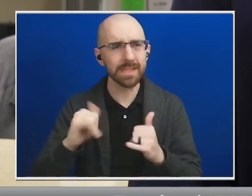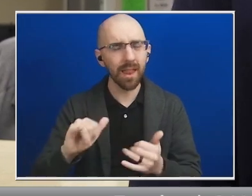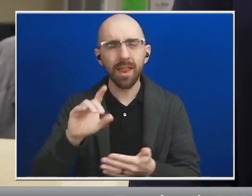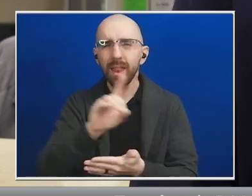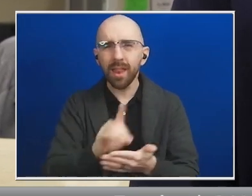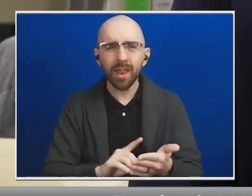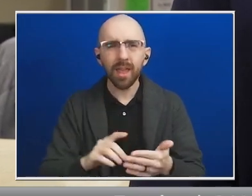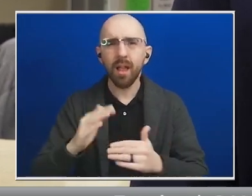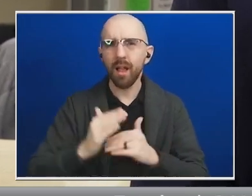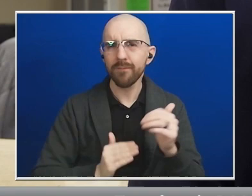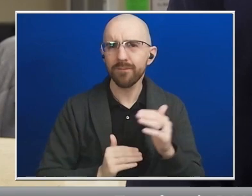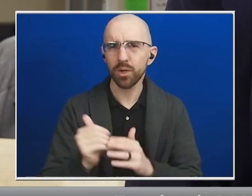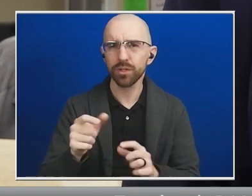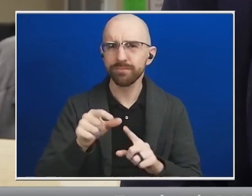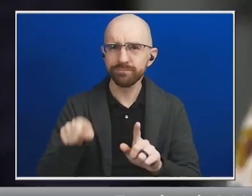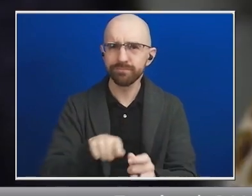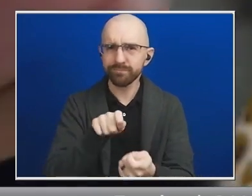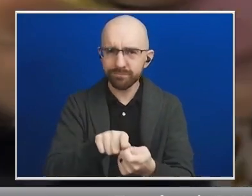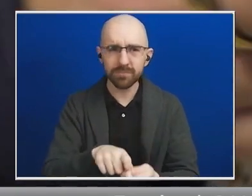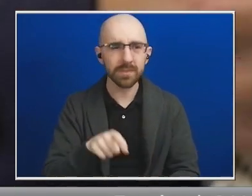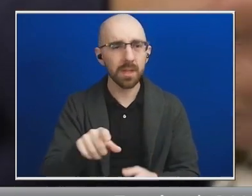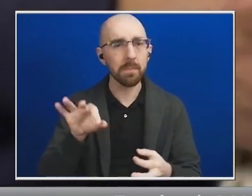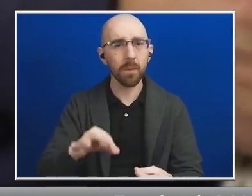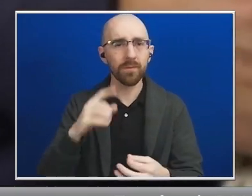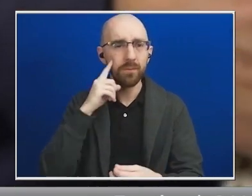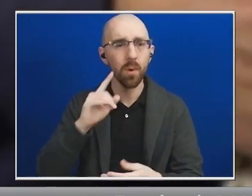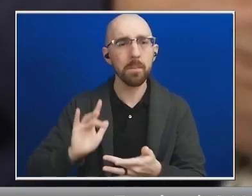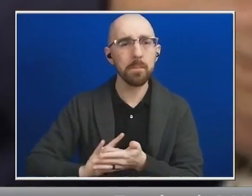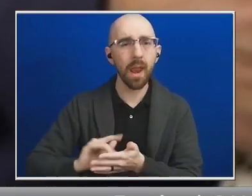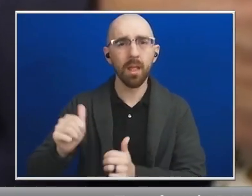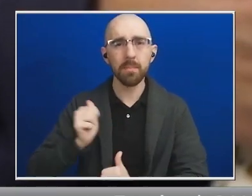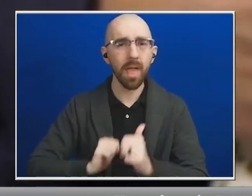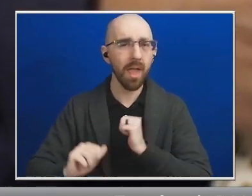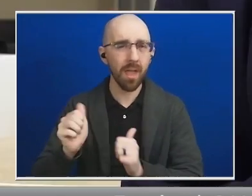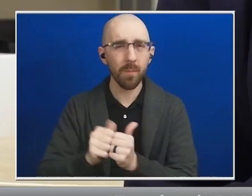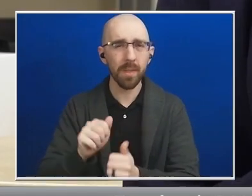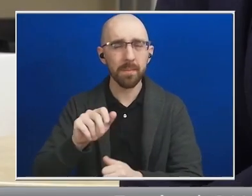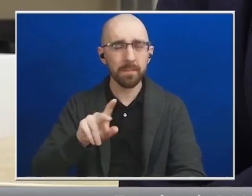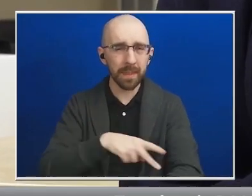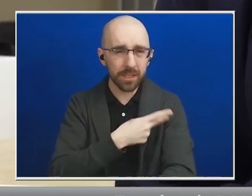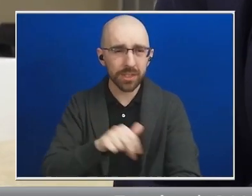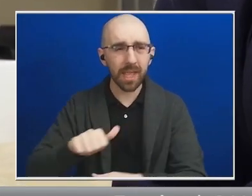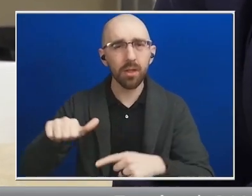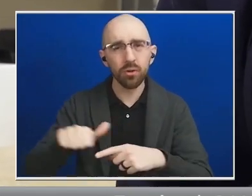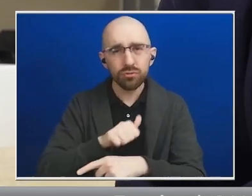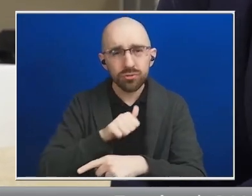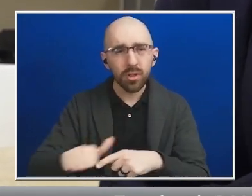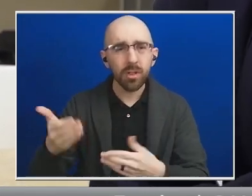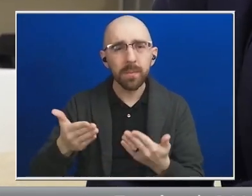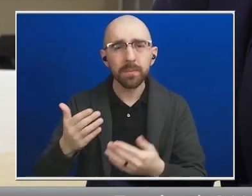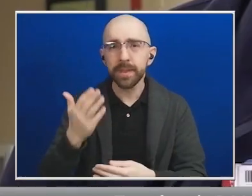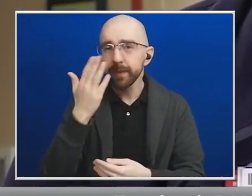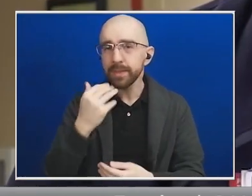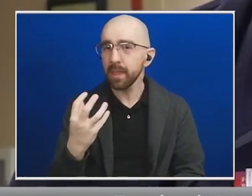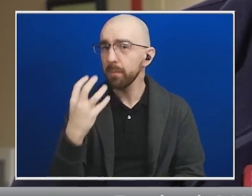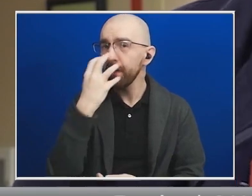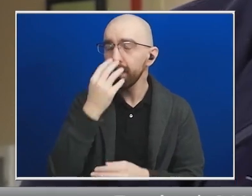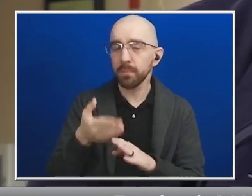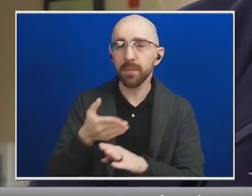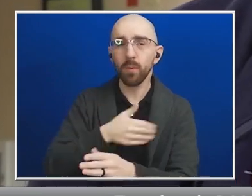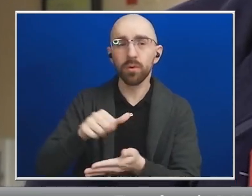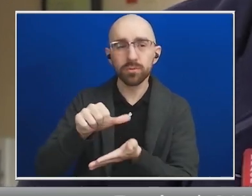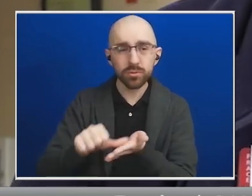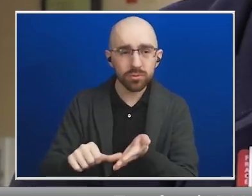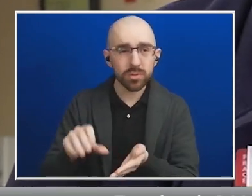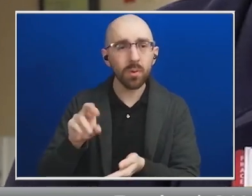They're perfect for doing medical play with patients. We can do rehearsal with maybe a sedation mask before surgery or work through